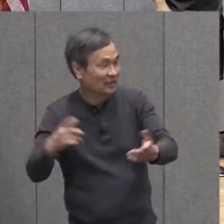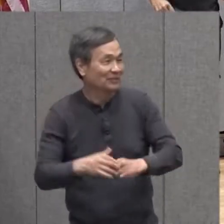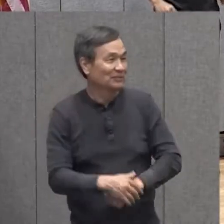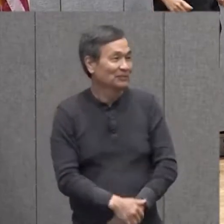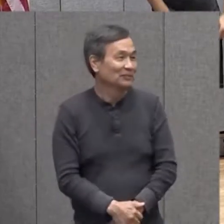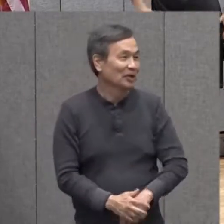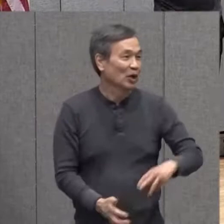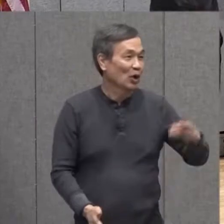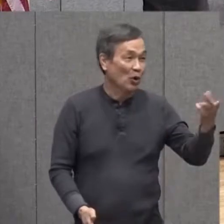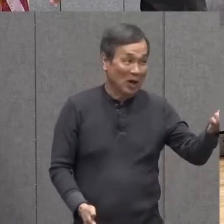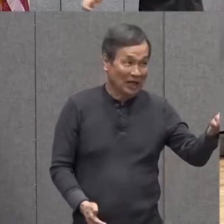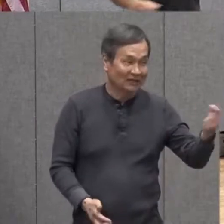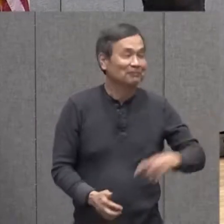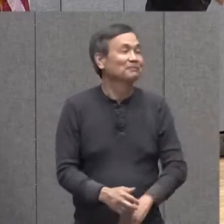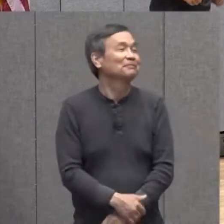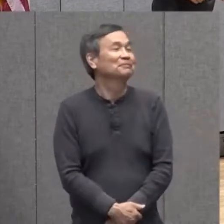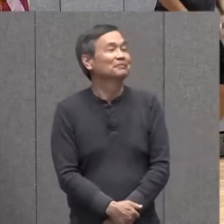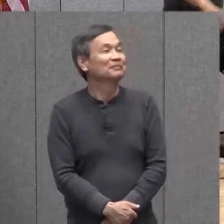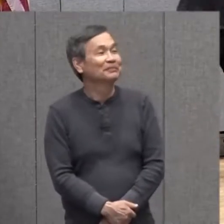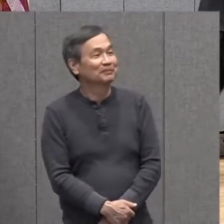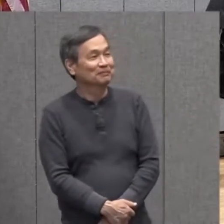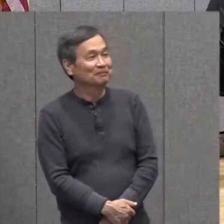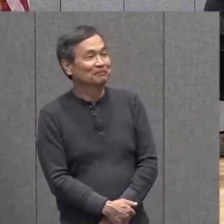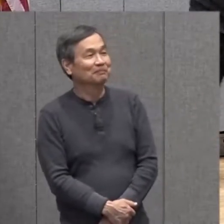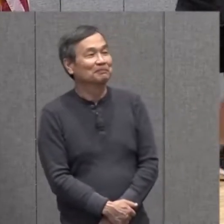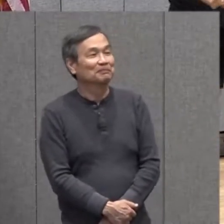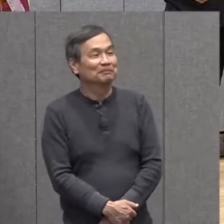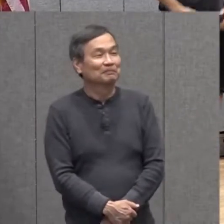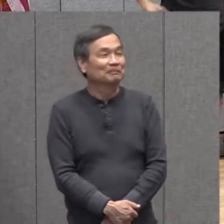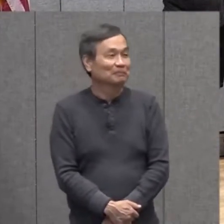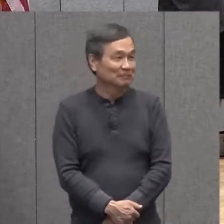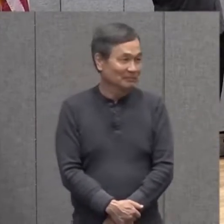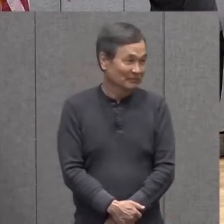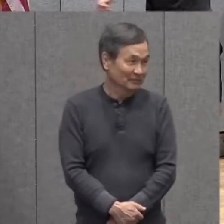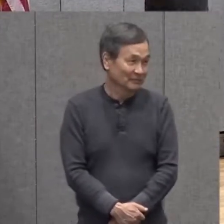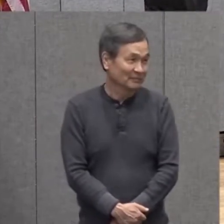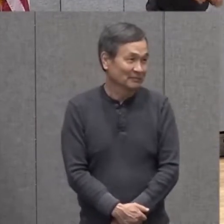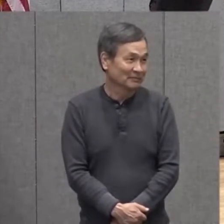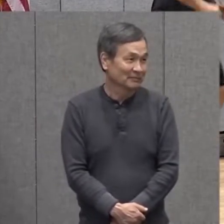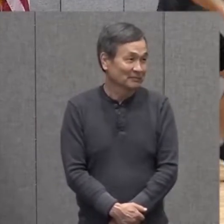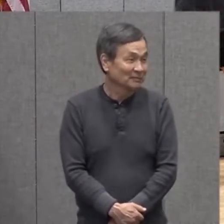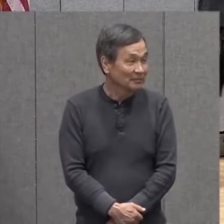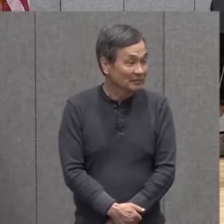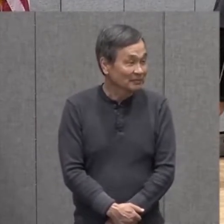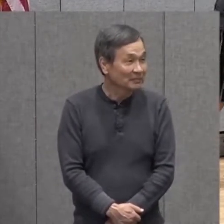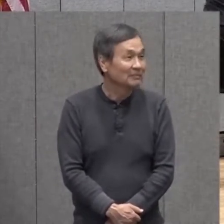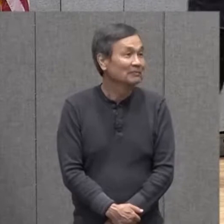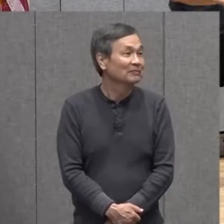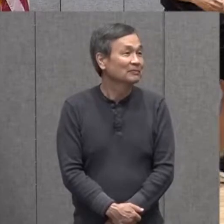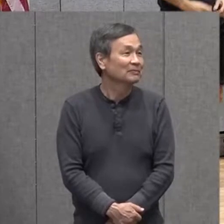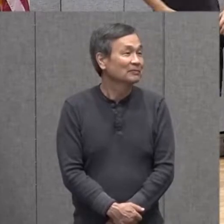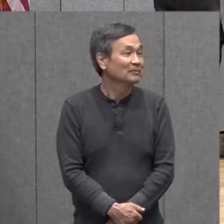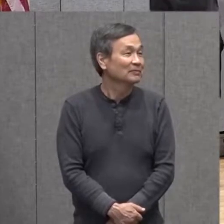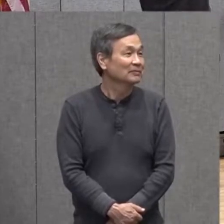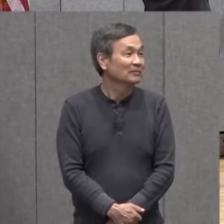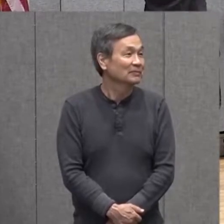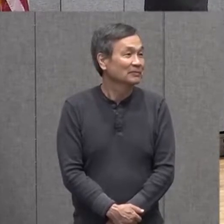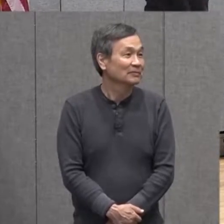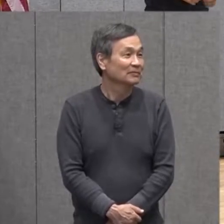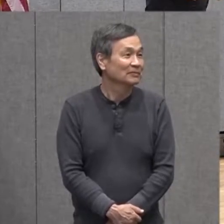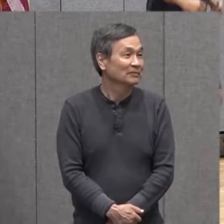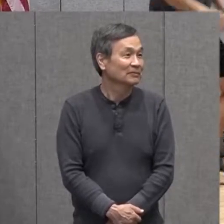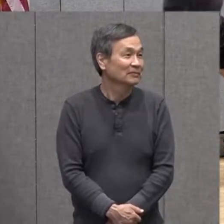What? What? Say what? What? What?